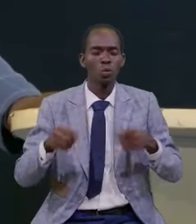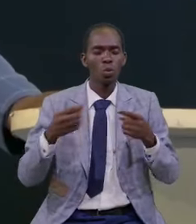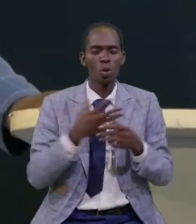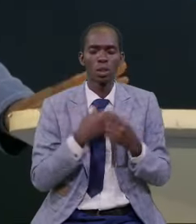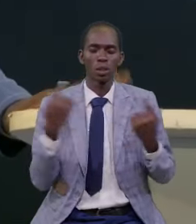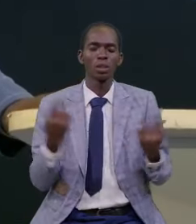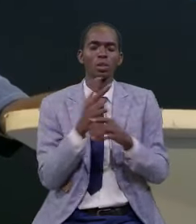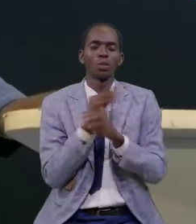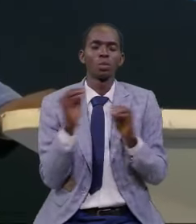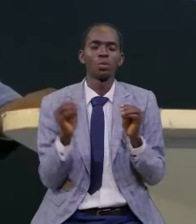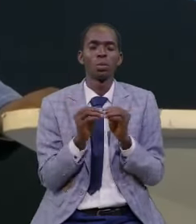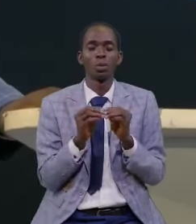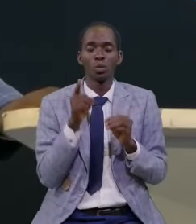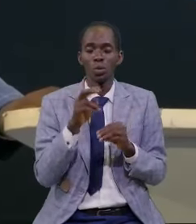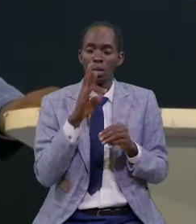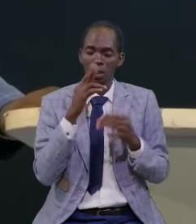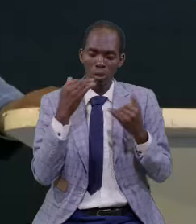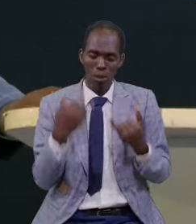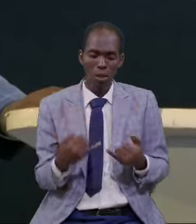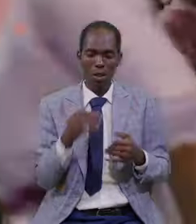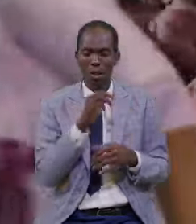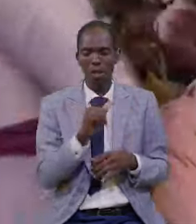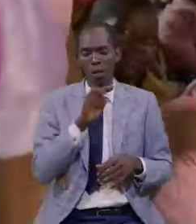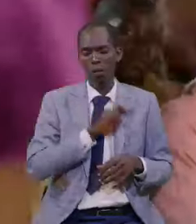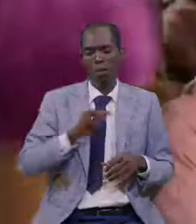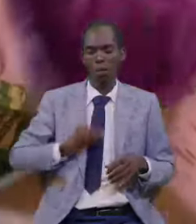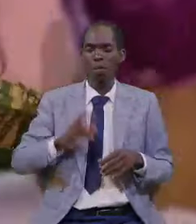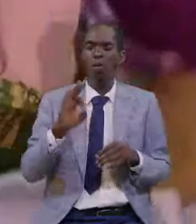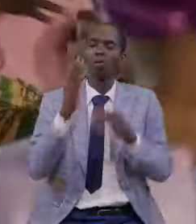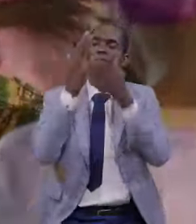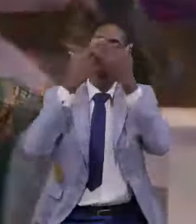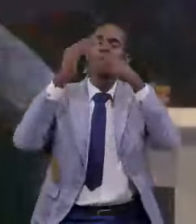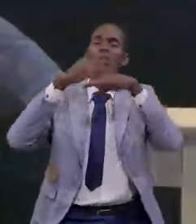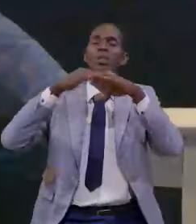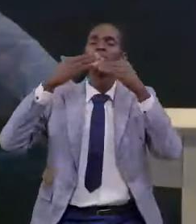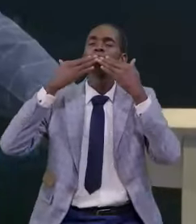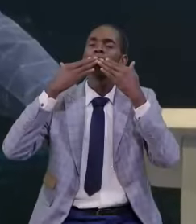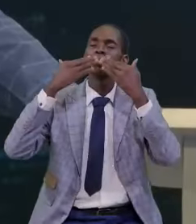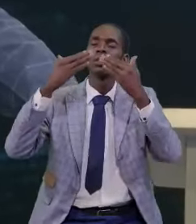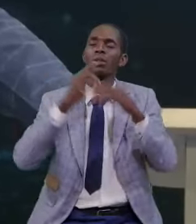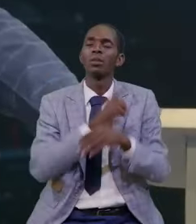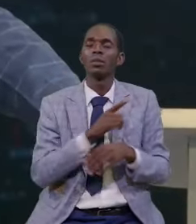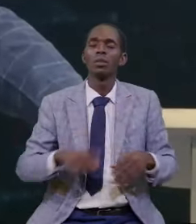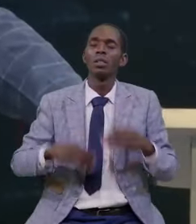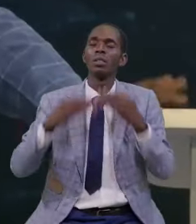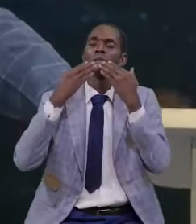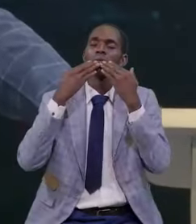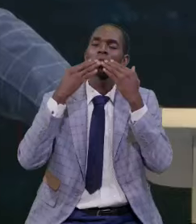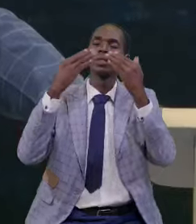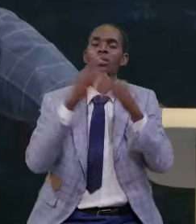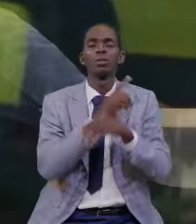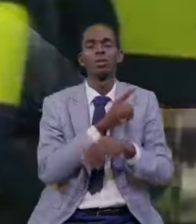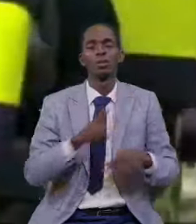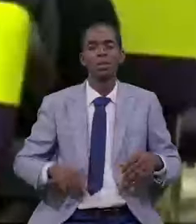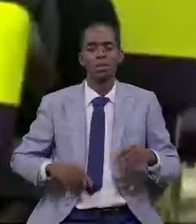You are now a candidate of heaven. Thank you, Lord. Thank you, Lord. In